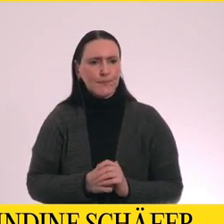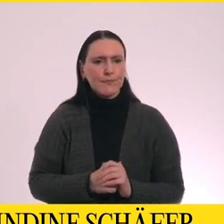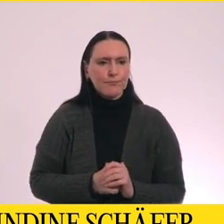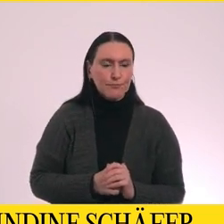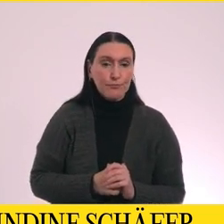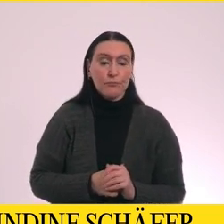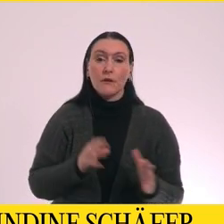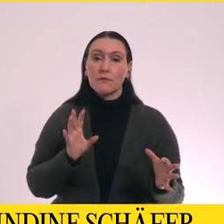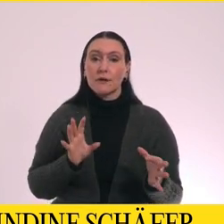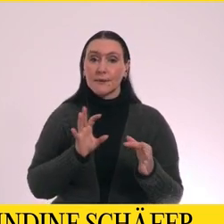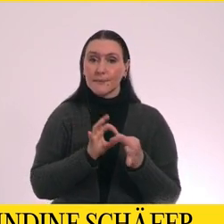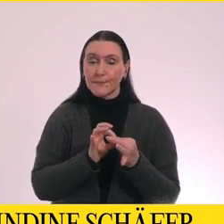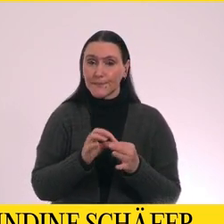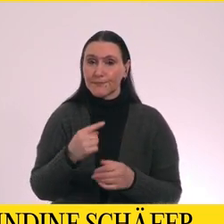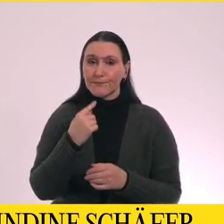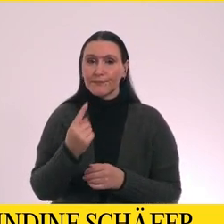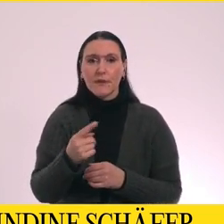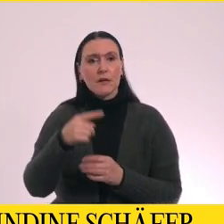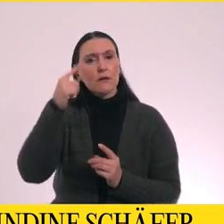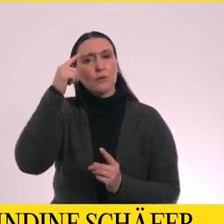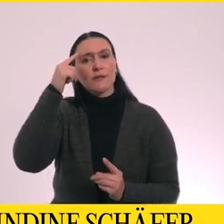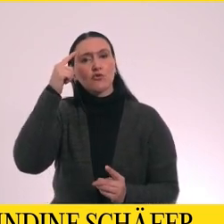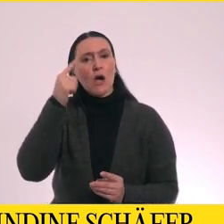the trust. I mean, I think that,